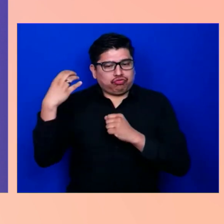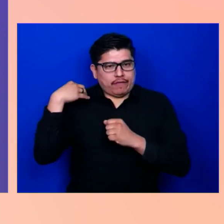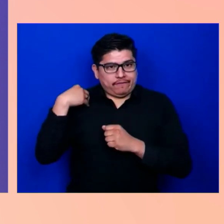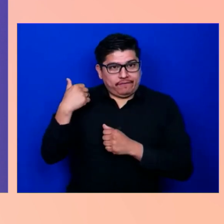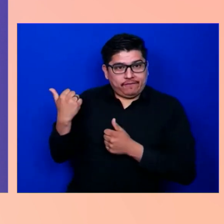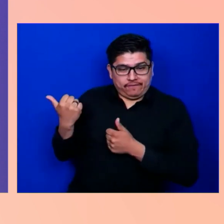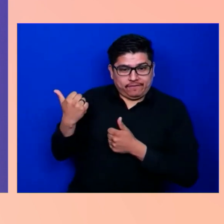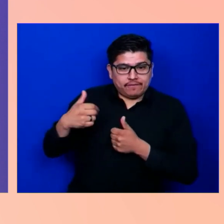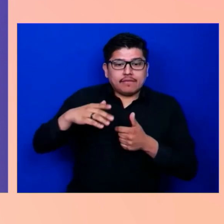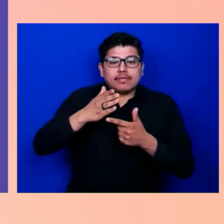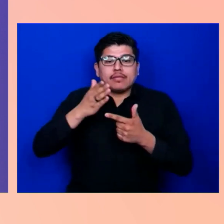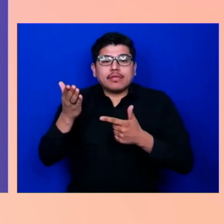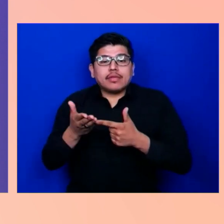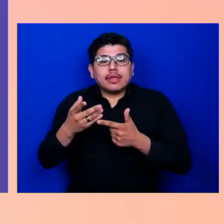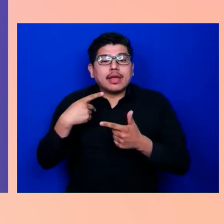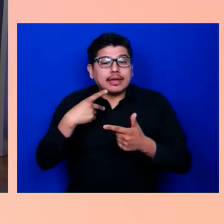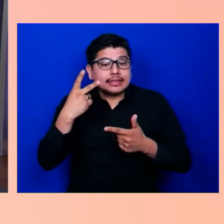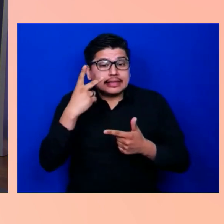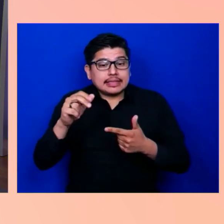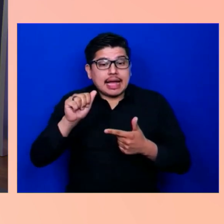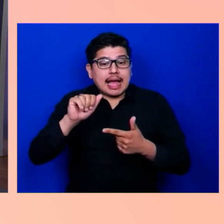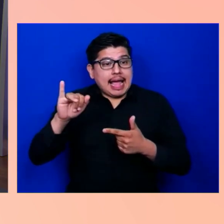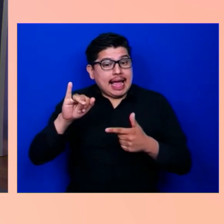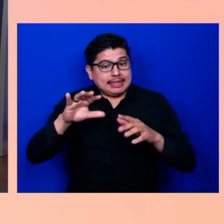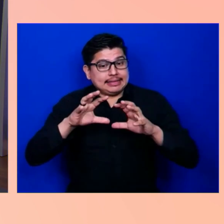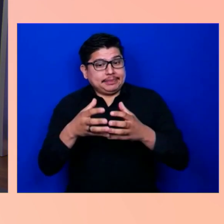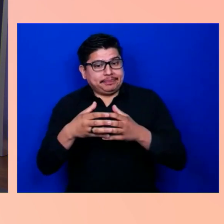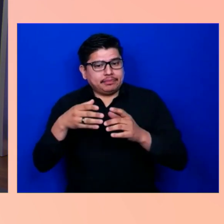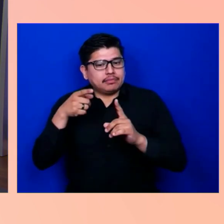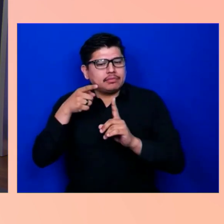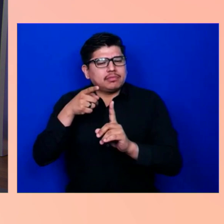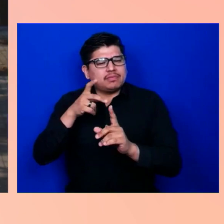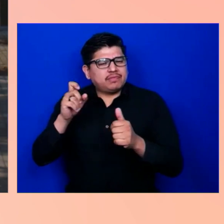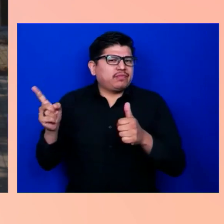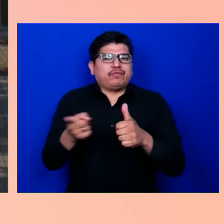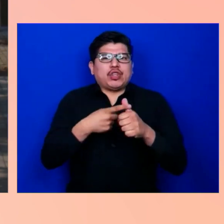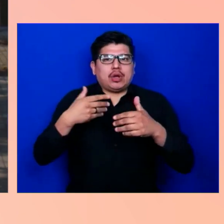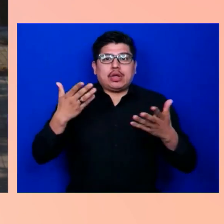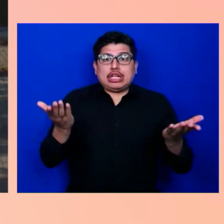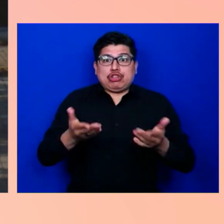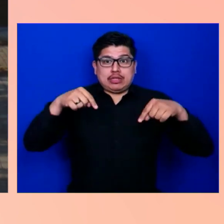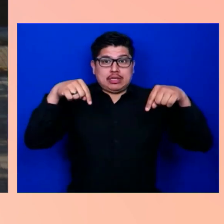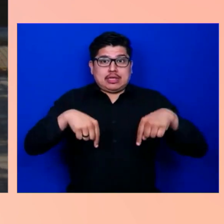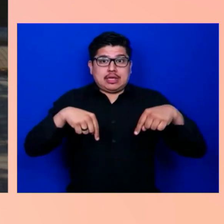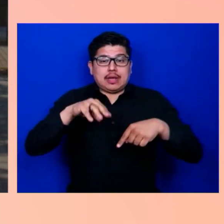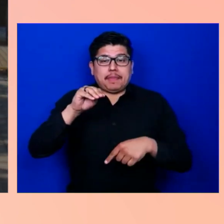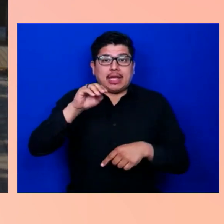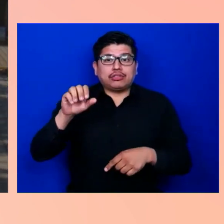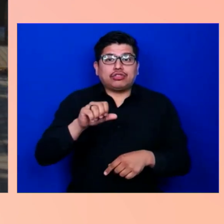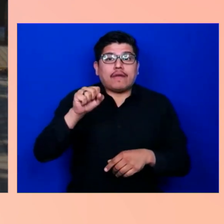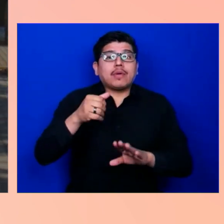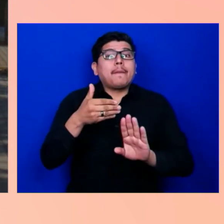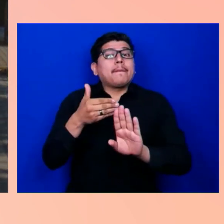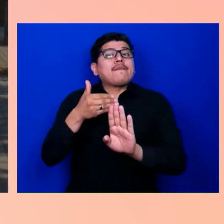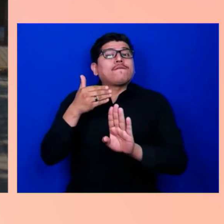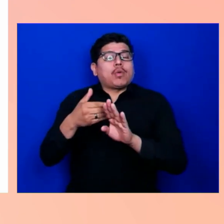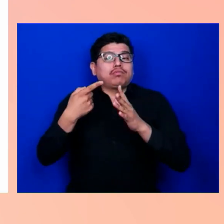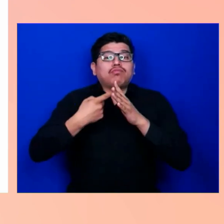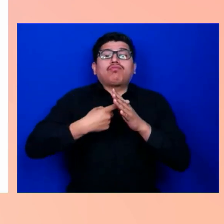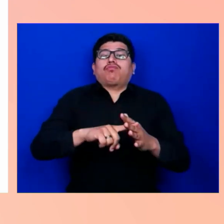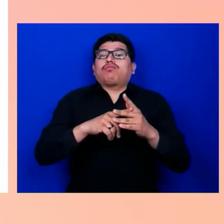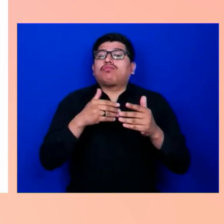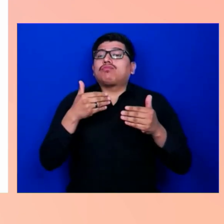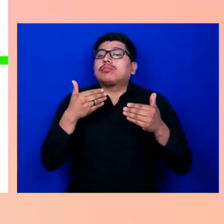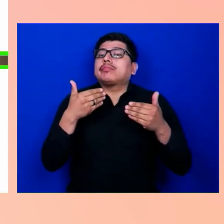And I mean, this is not your first time here at Microsoft. But before we dig in, let's roll the clip.